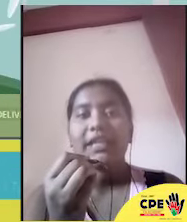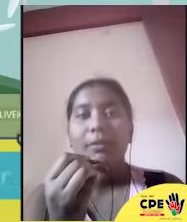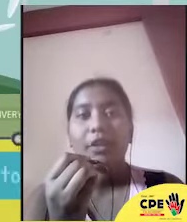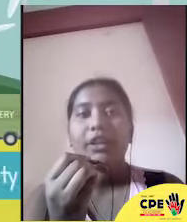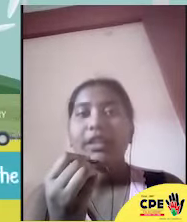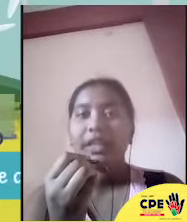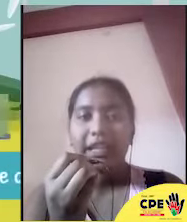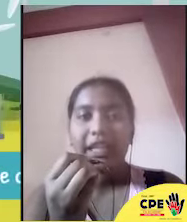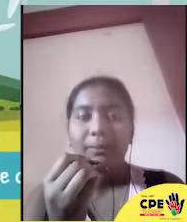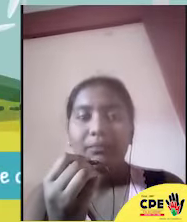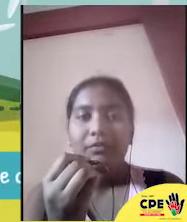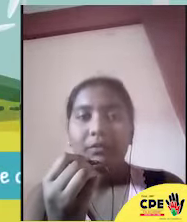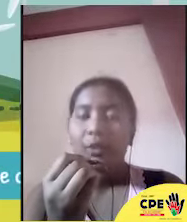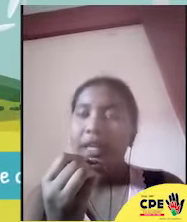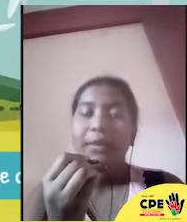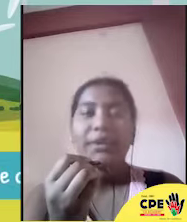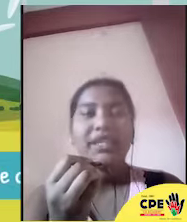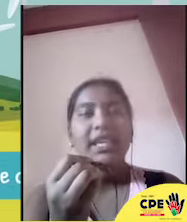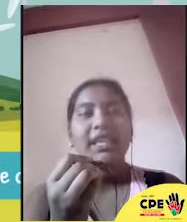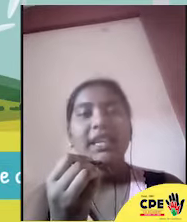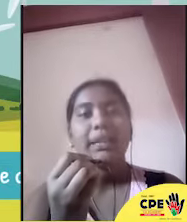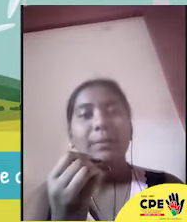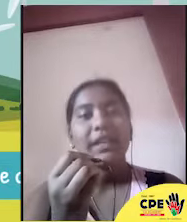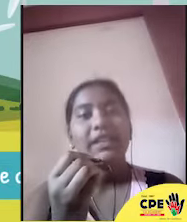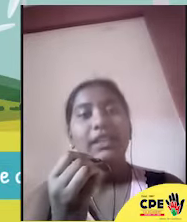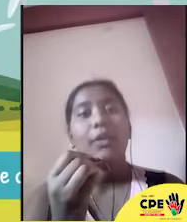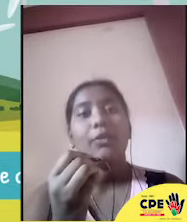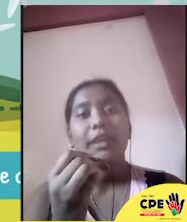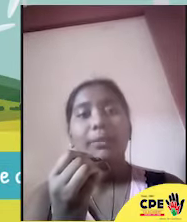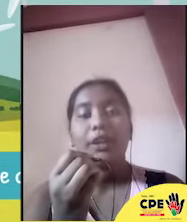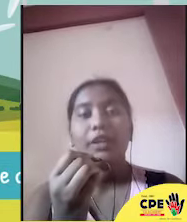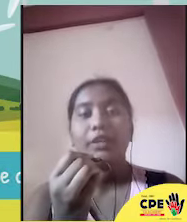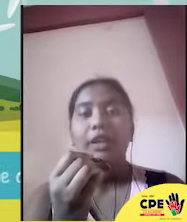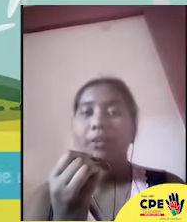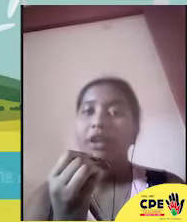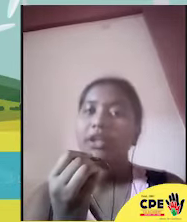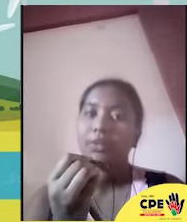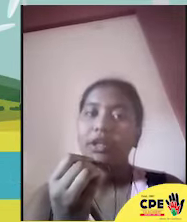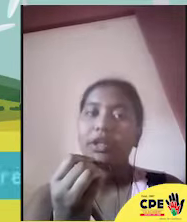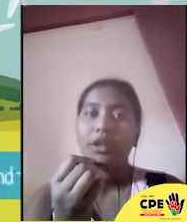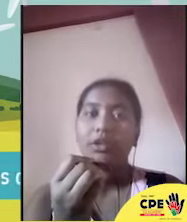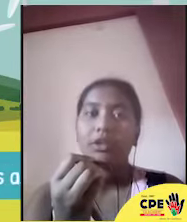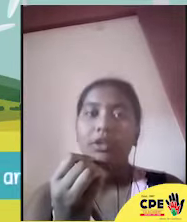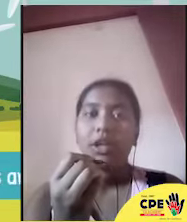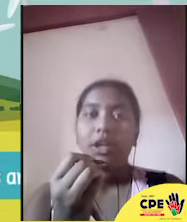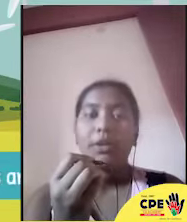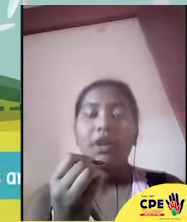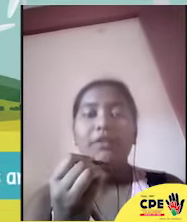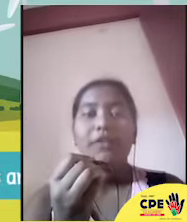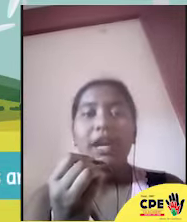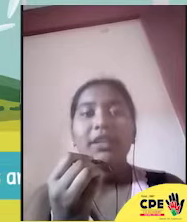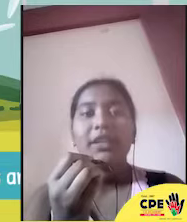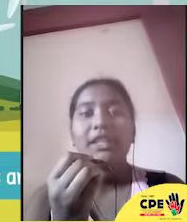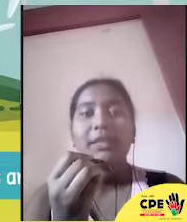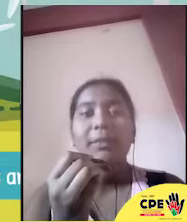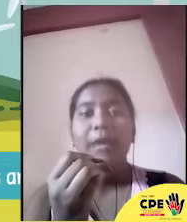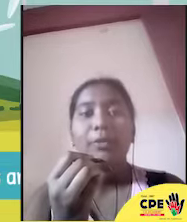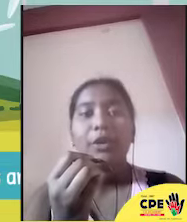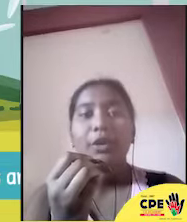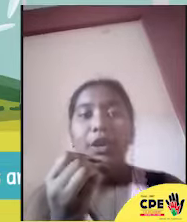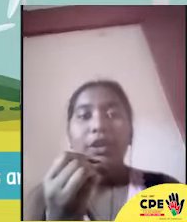plays among the India. Well, I would say that it plays a very important role among the world also because farmer is